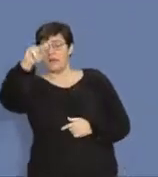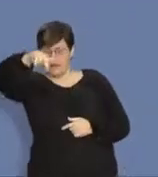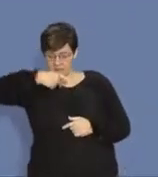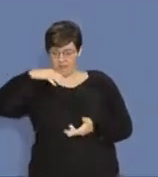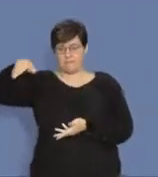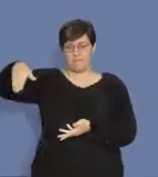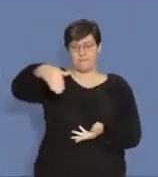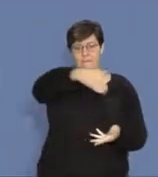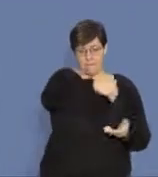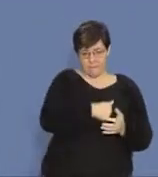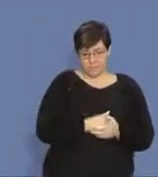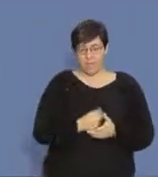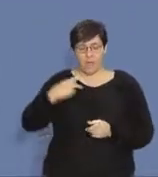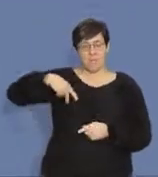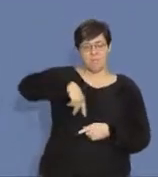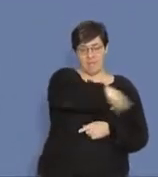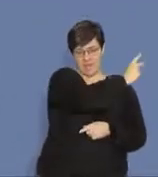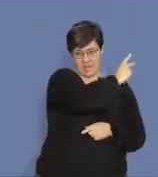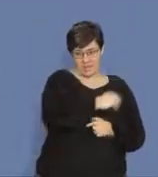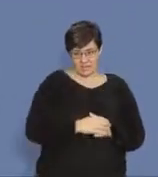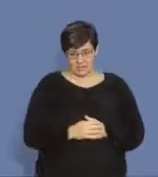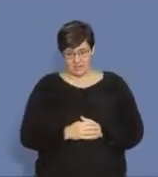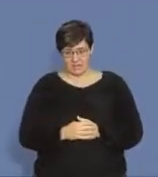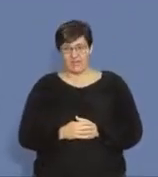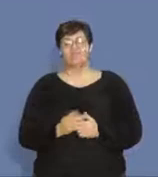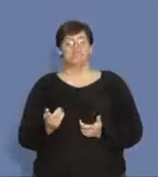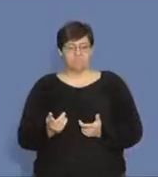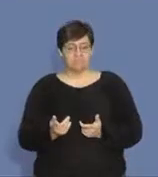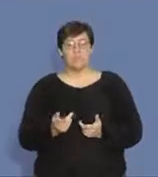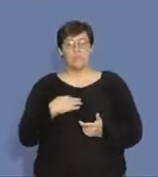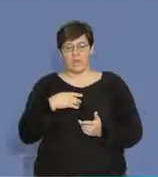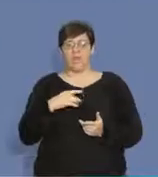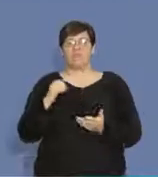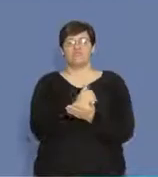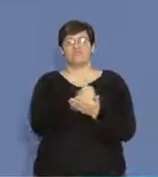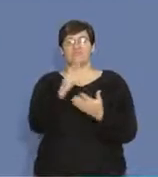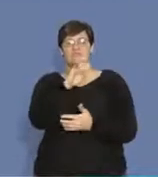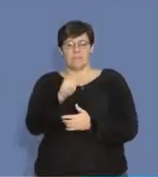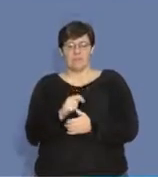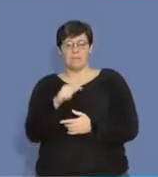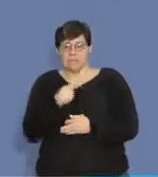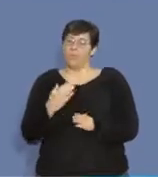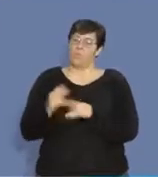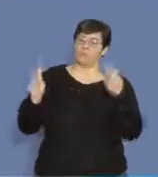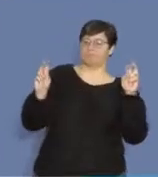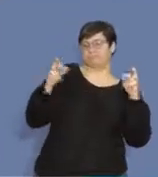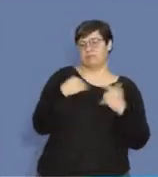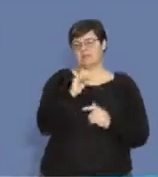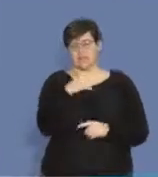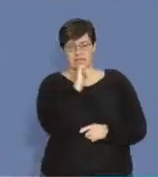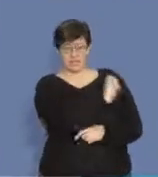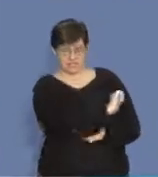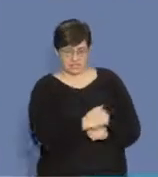collect, because remember, we are the VAT vendors and we act as agents on behalf of SARS.